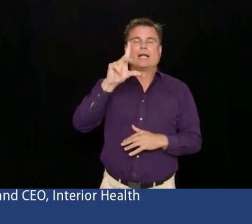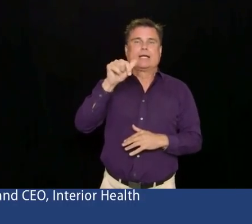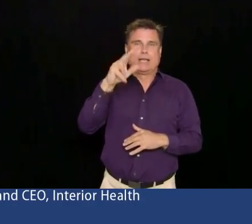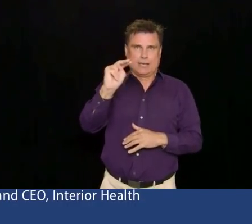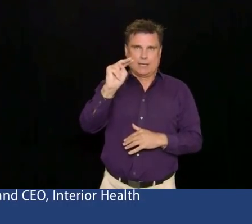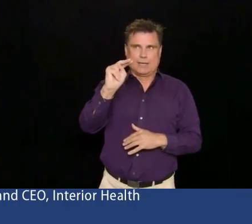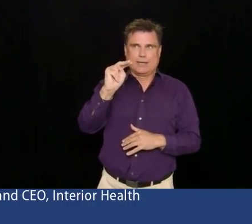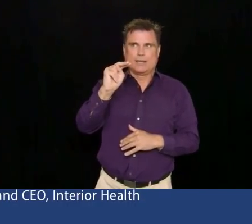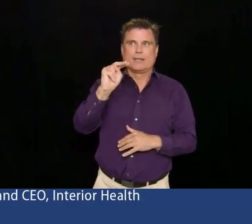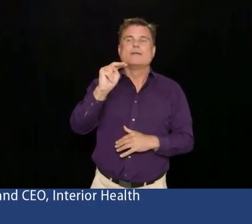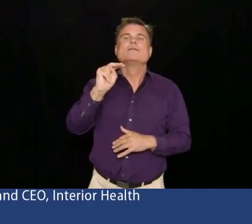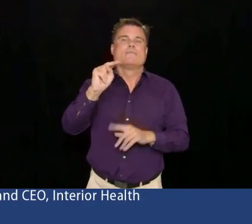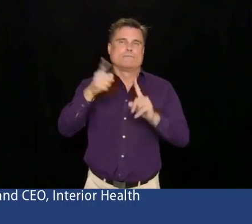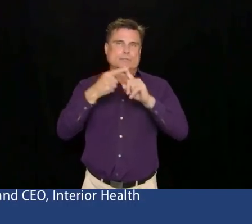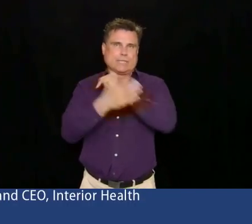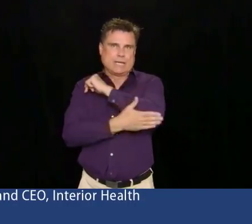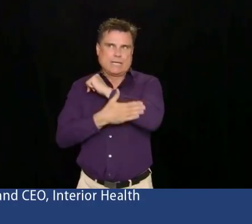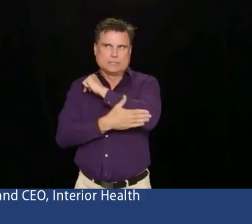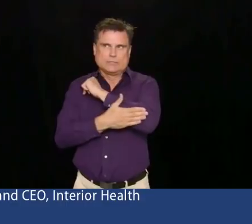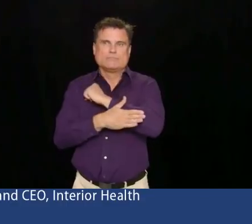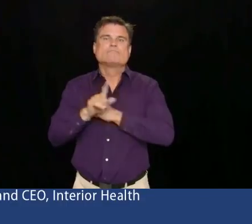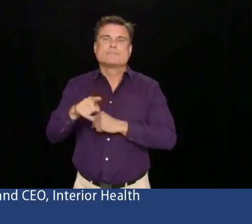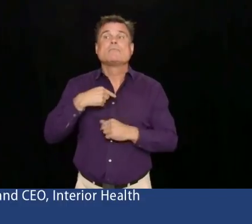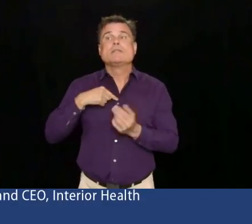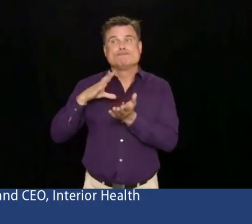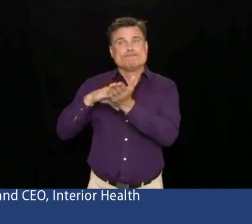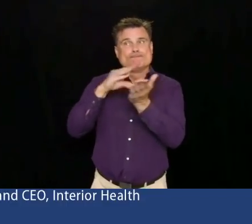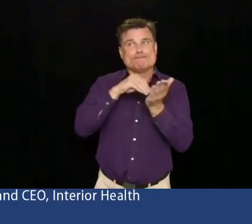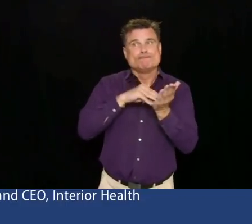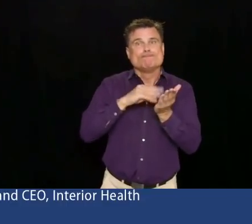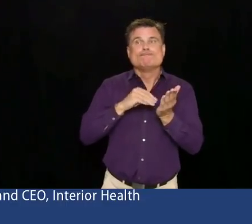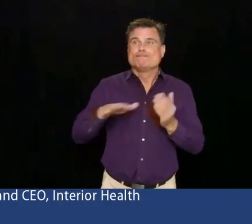we are privileged to live, learn, collaborate, and work together.